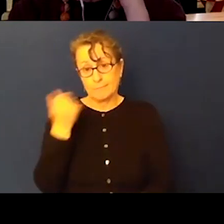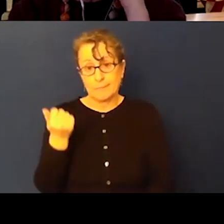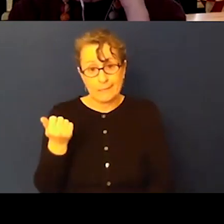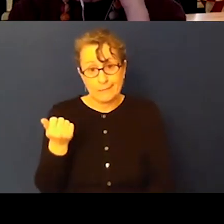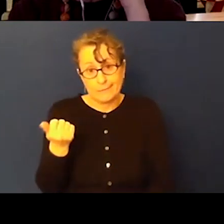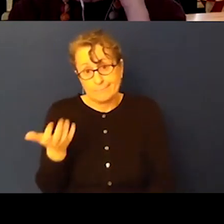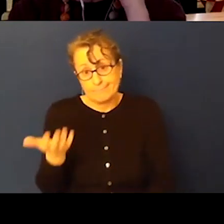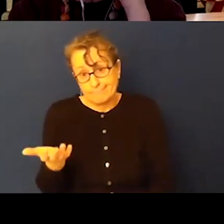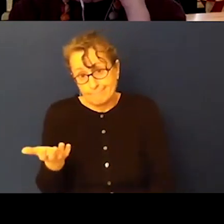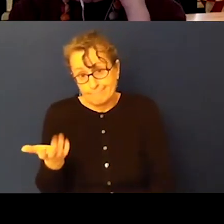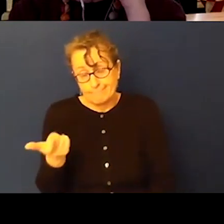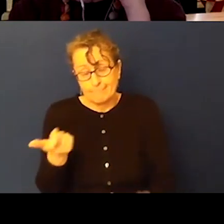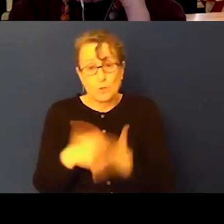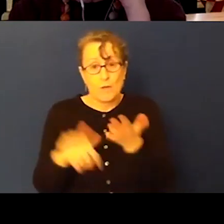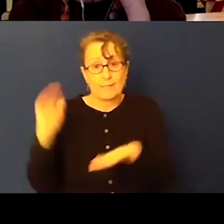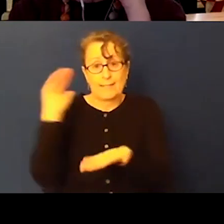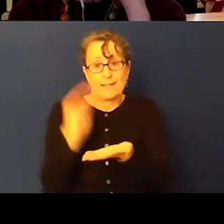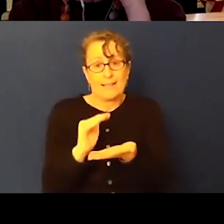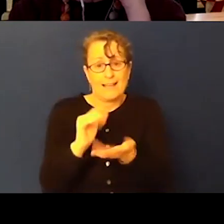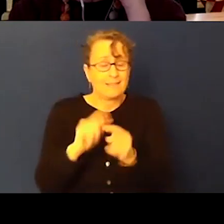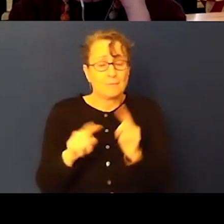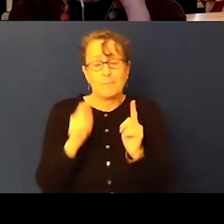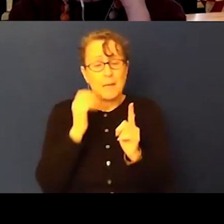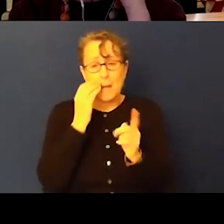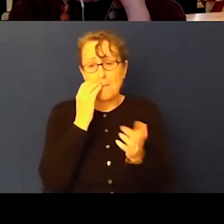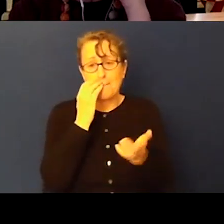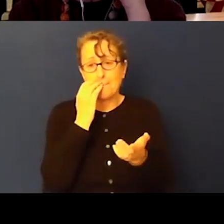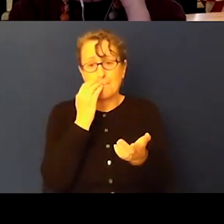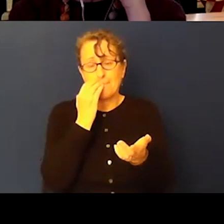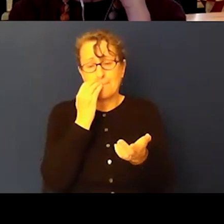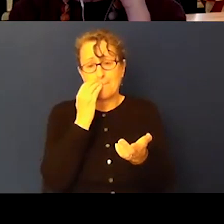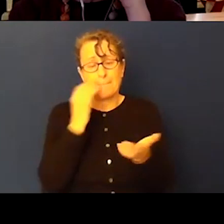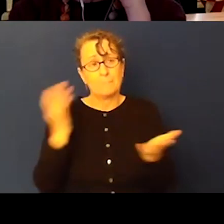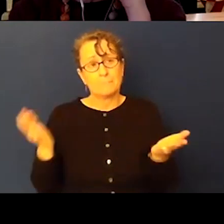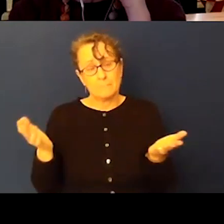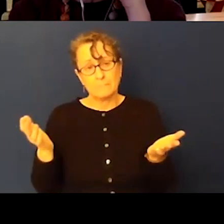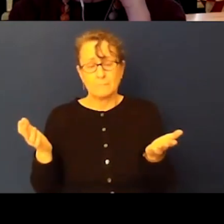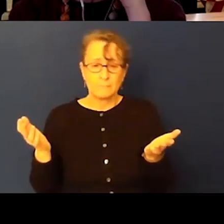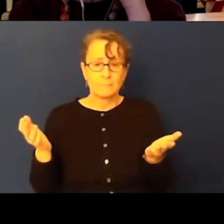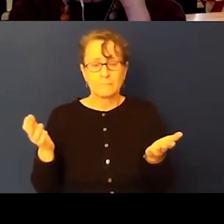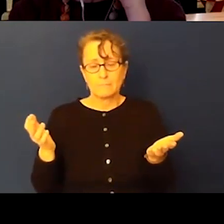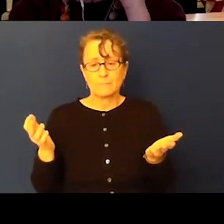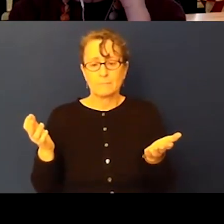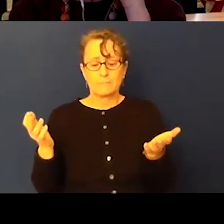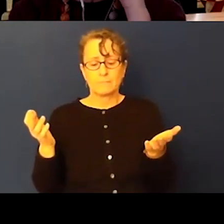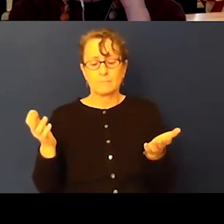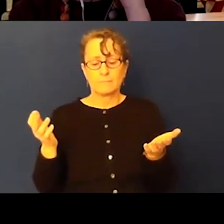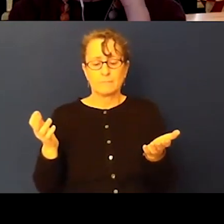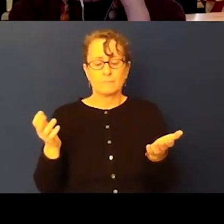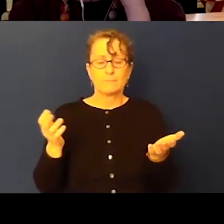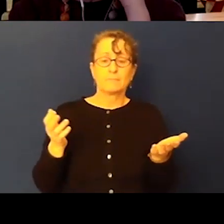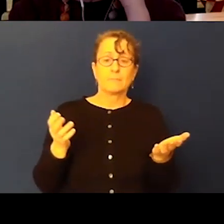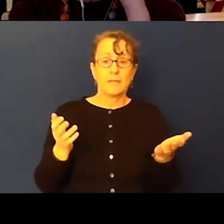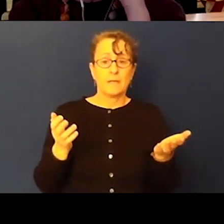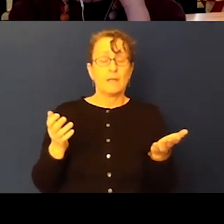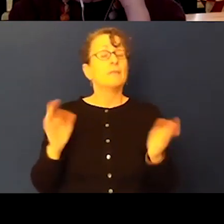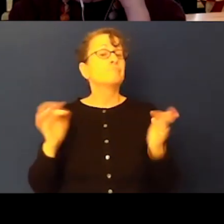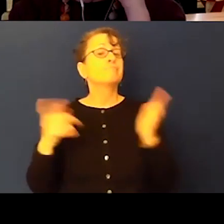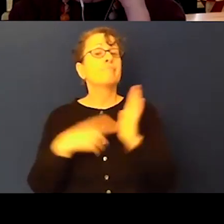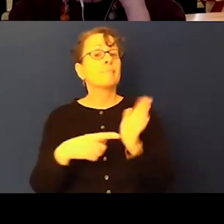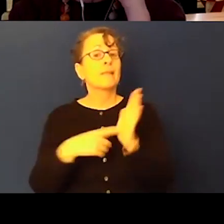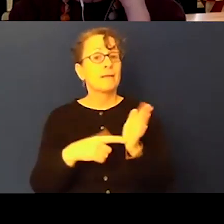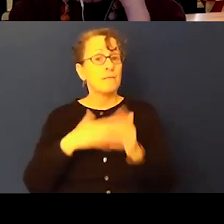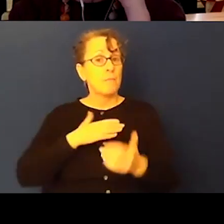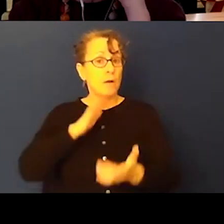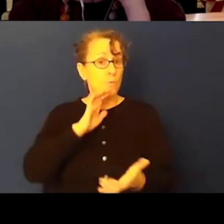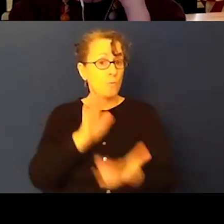what it does do is sort of force you to make decisions on like right now, my wife is taking care